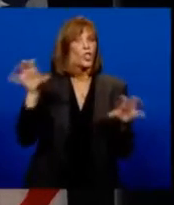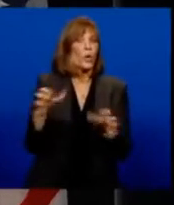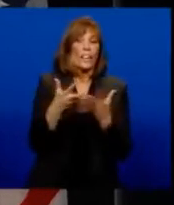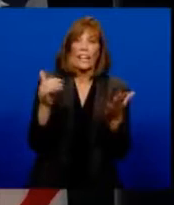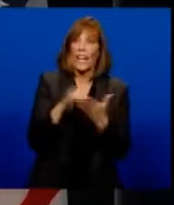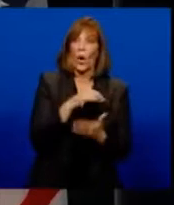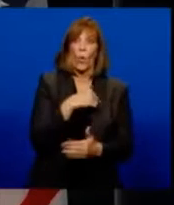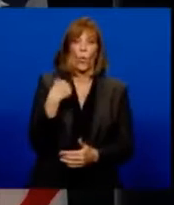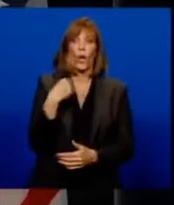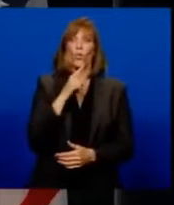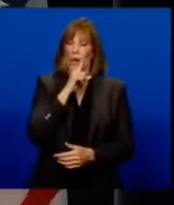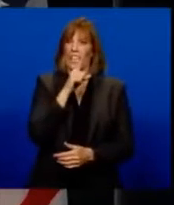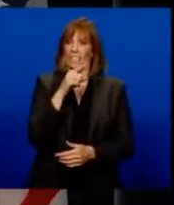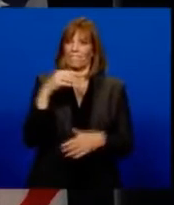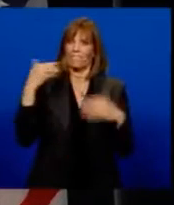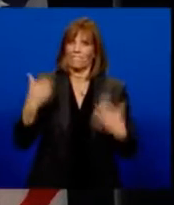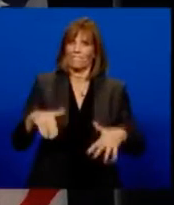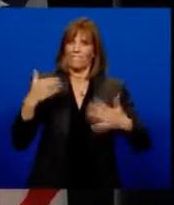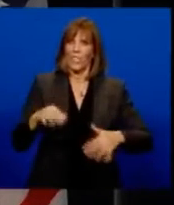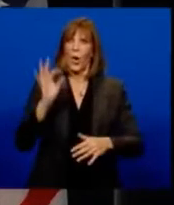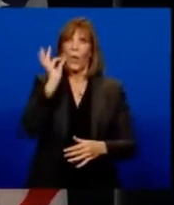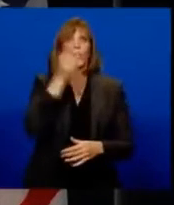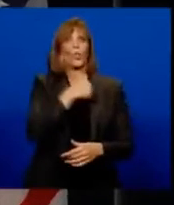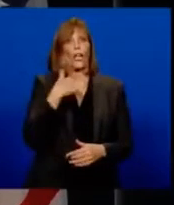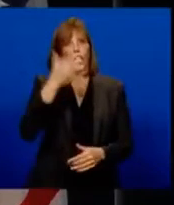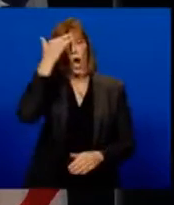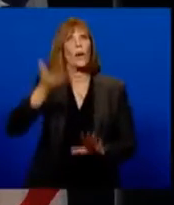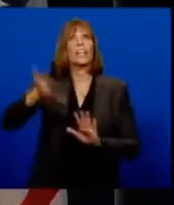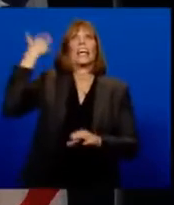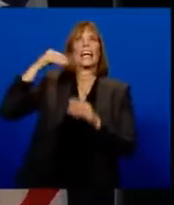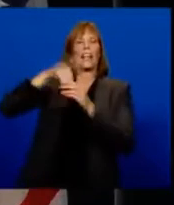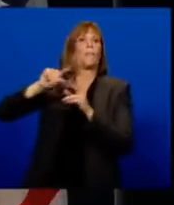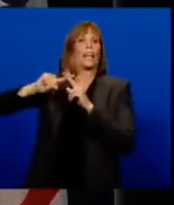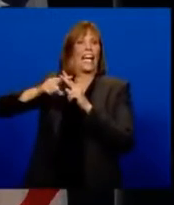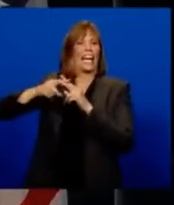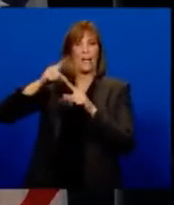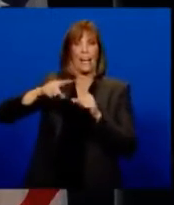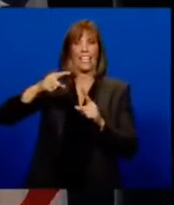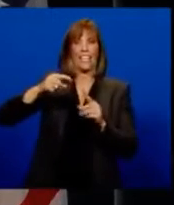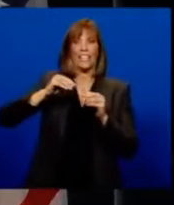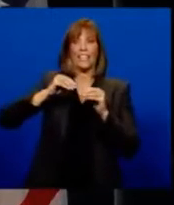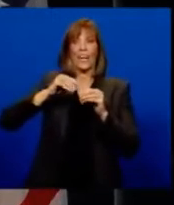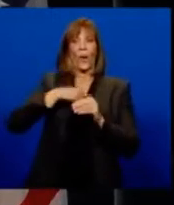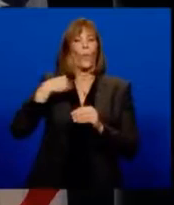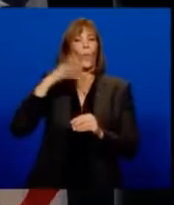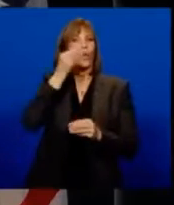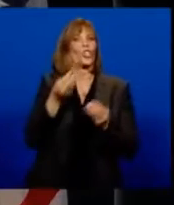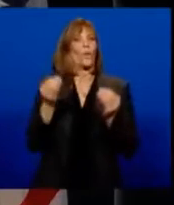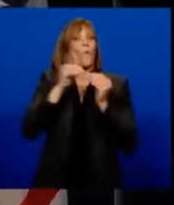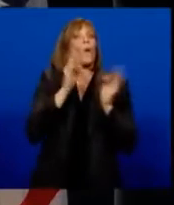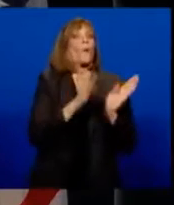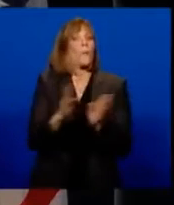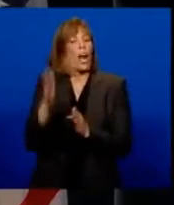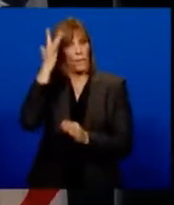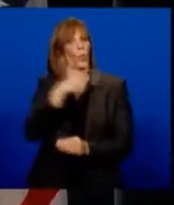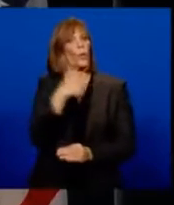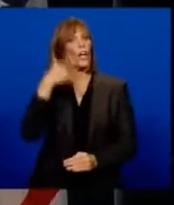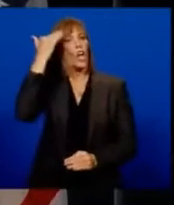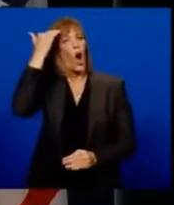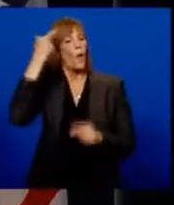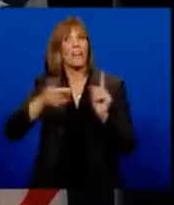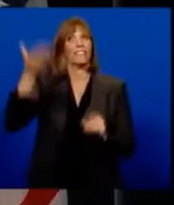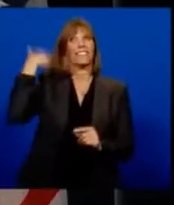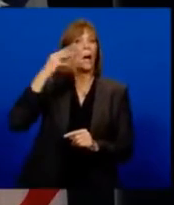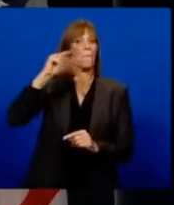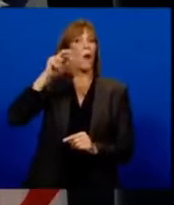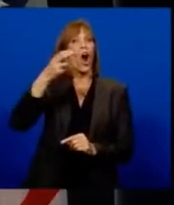really put in place a long time ago, back at the beginning of the outbreak, so that we would be prepared to, which was our